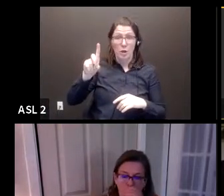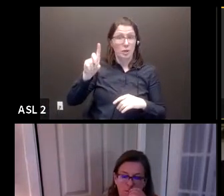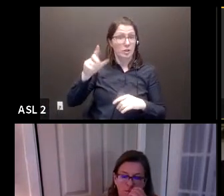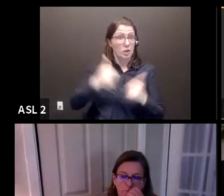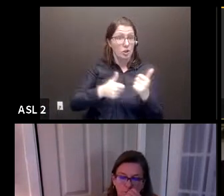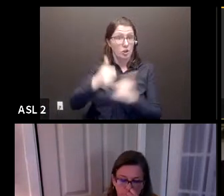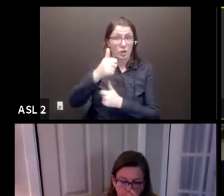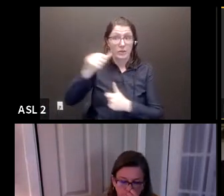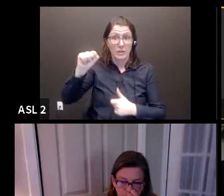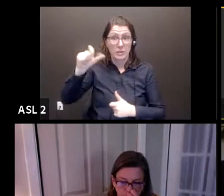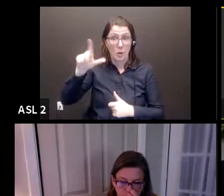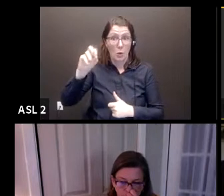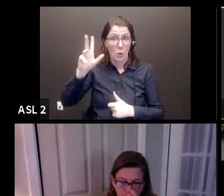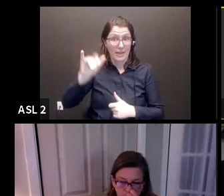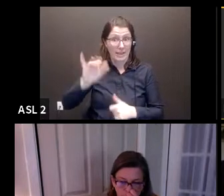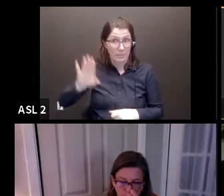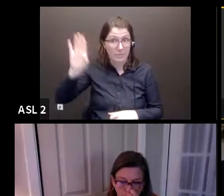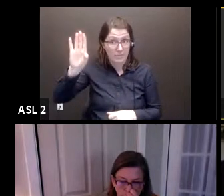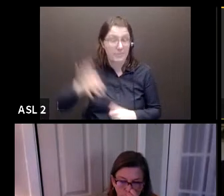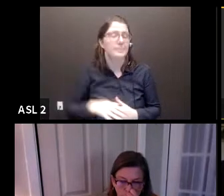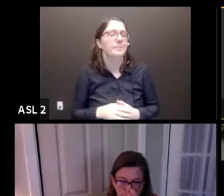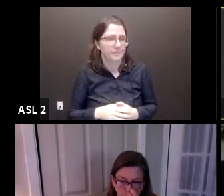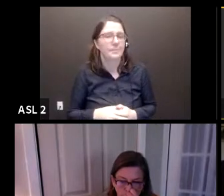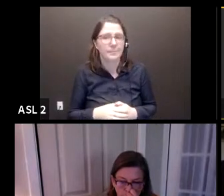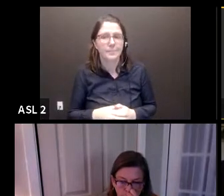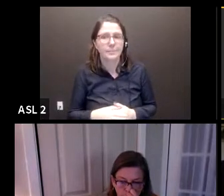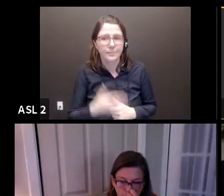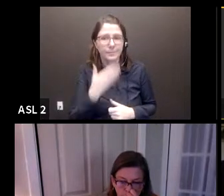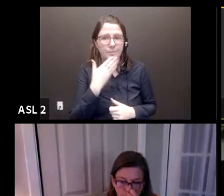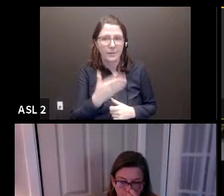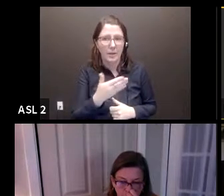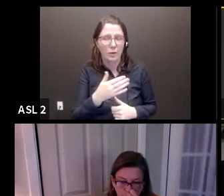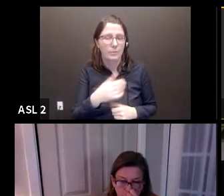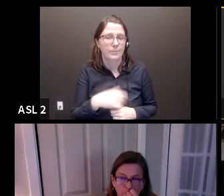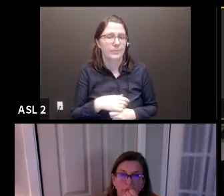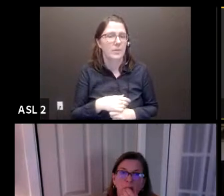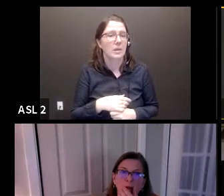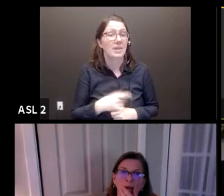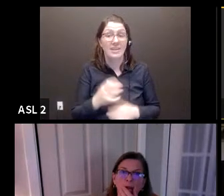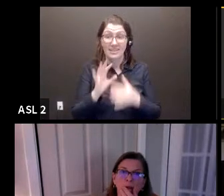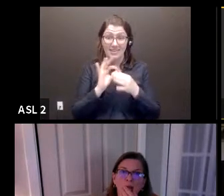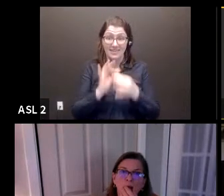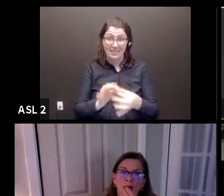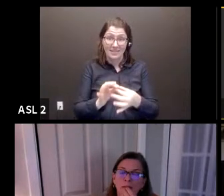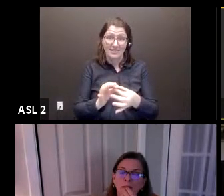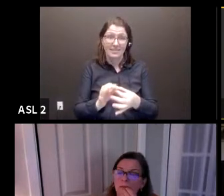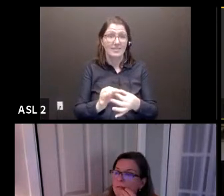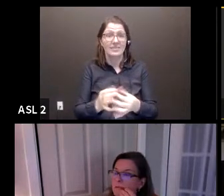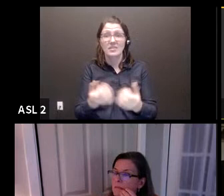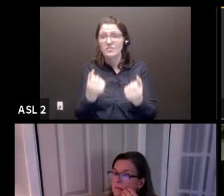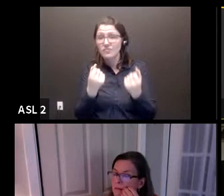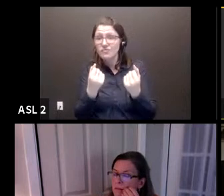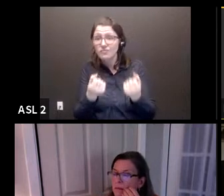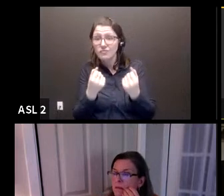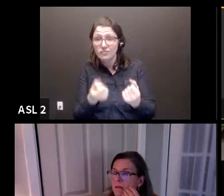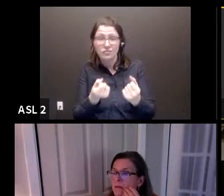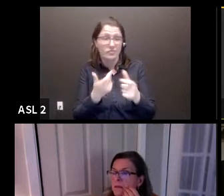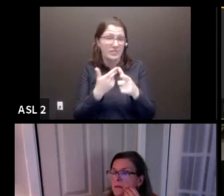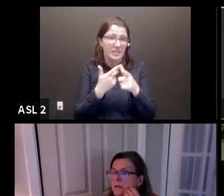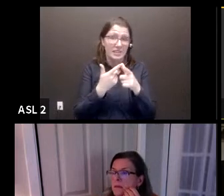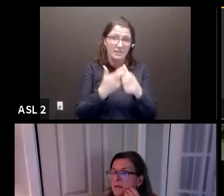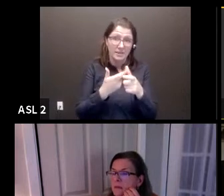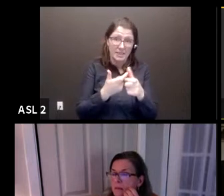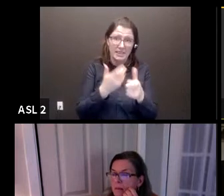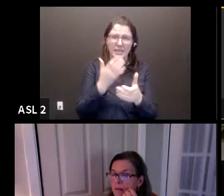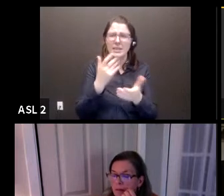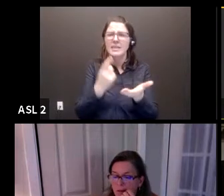thank you uh vice chair um just on the traffic theme and again there's sometimes a misunderstanding the amount